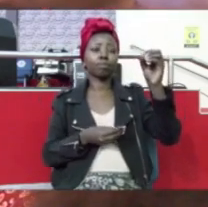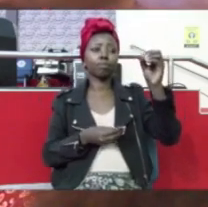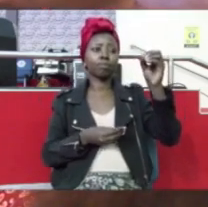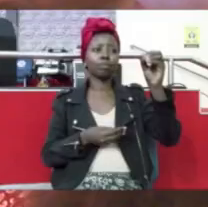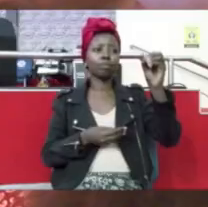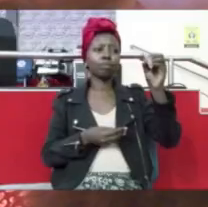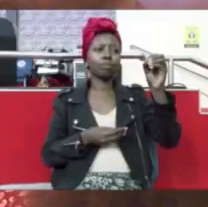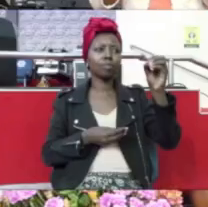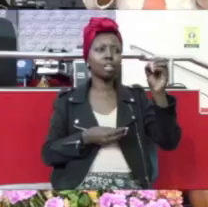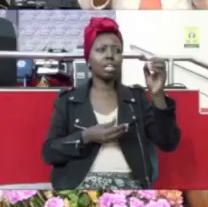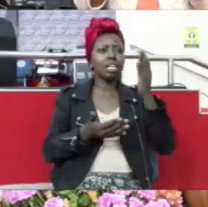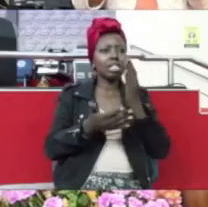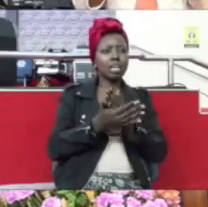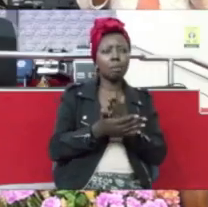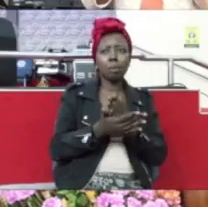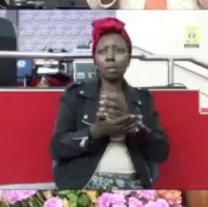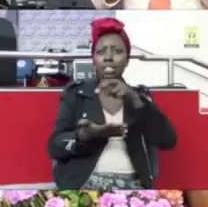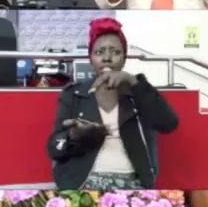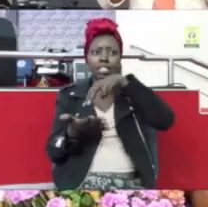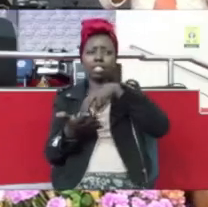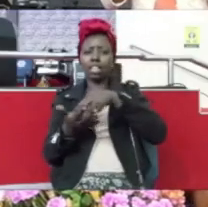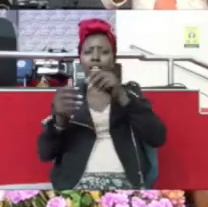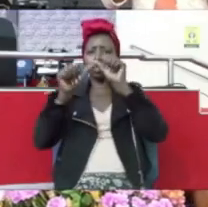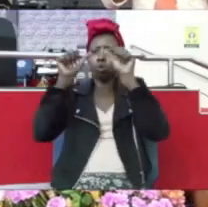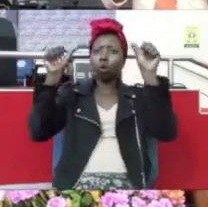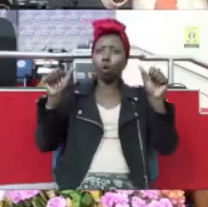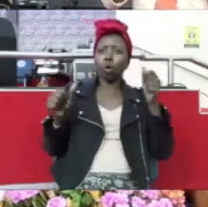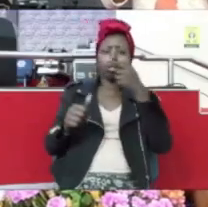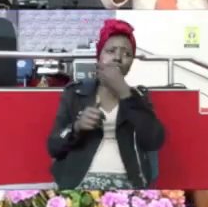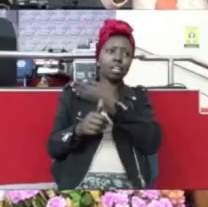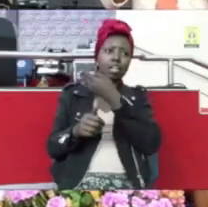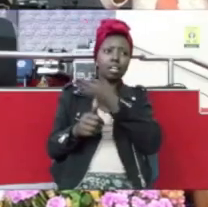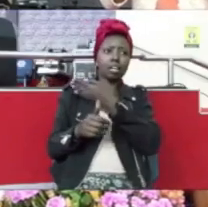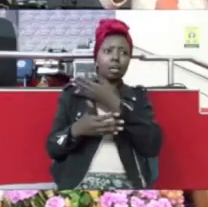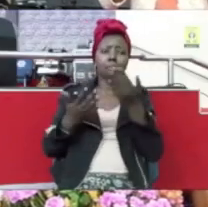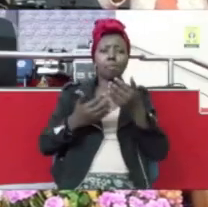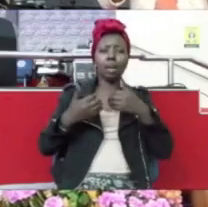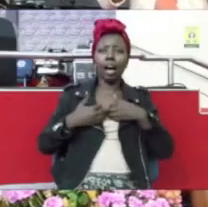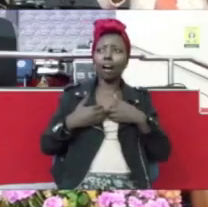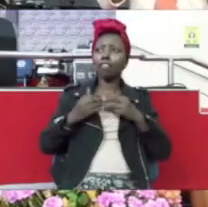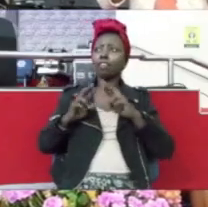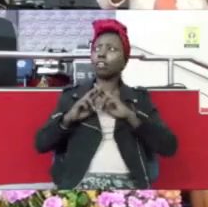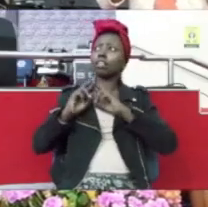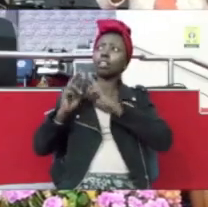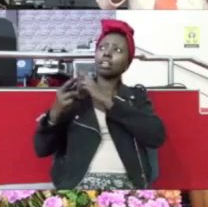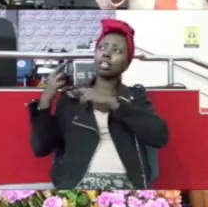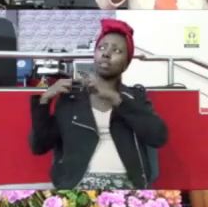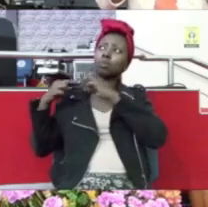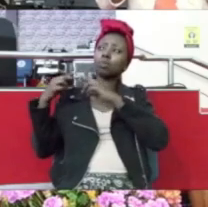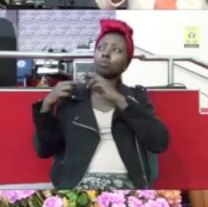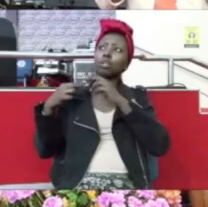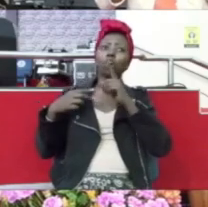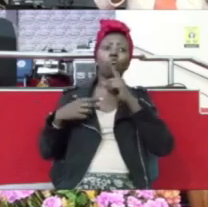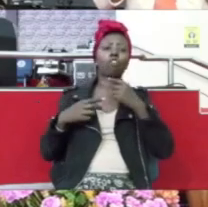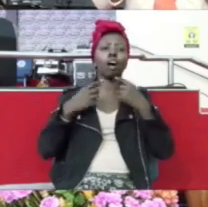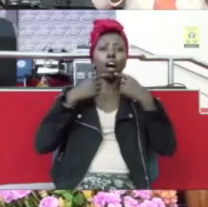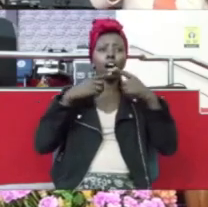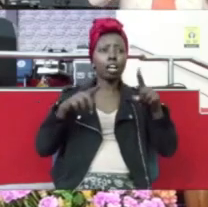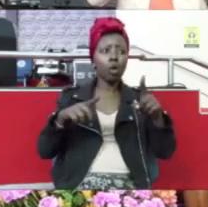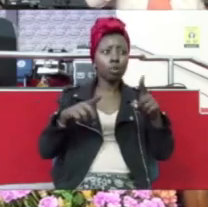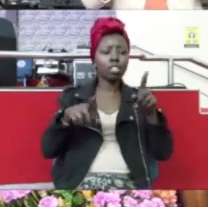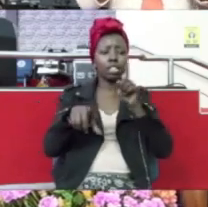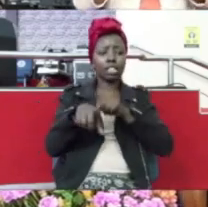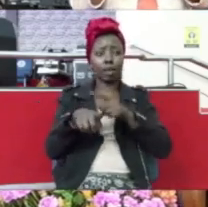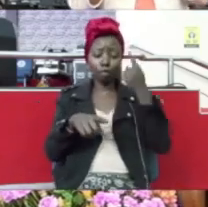someone stands on this altar, having been delegated some responsibility of announcing that it is seed time.